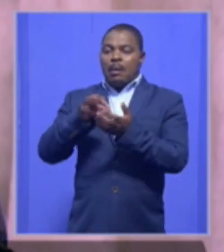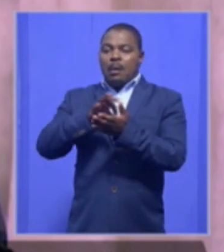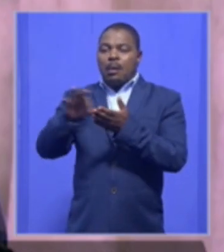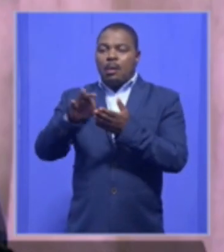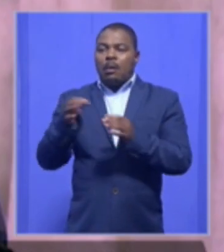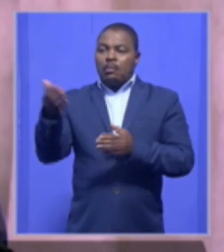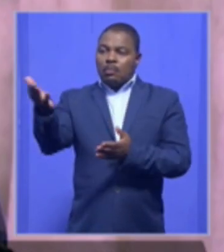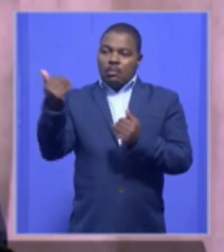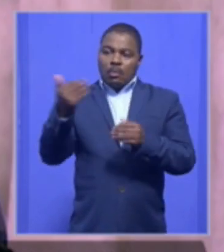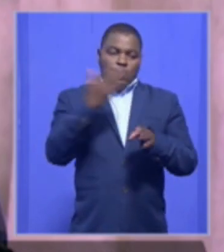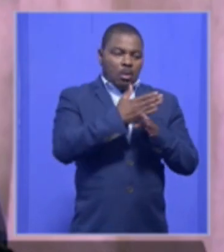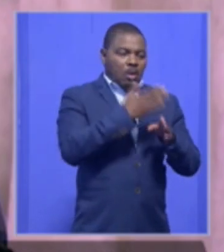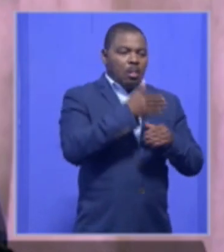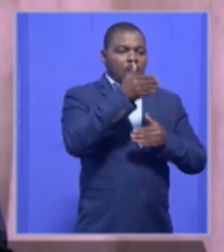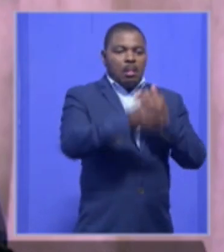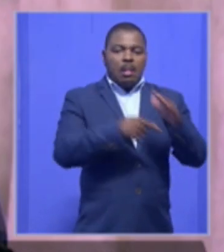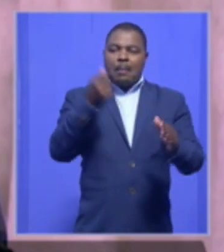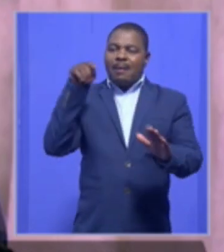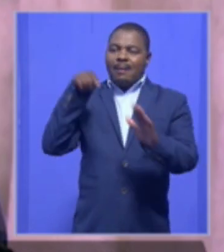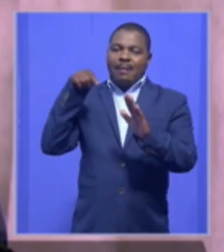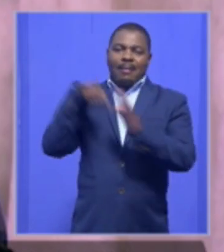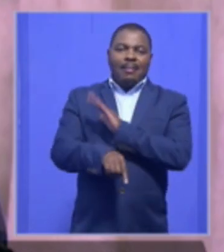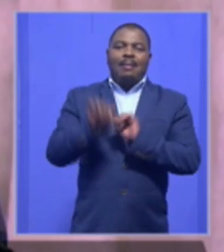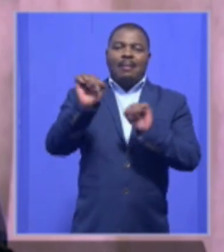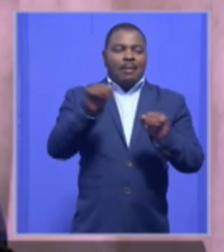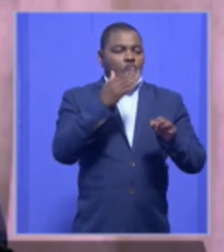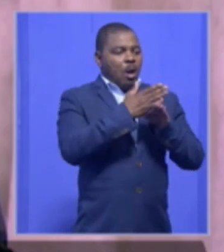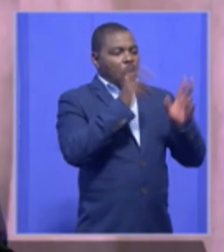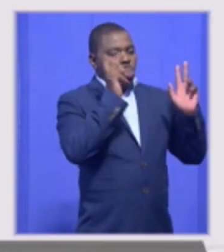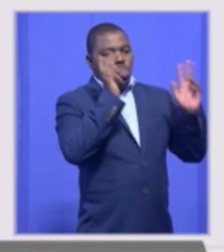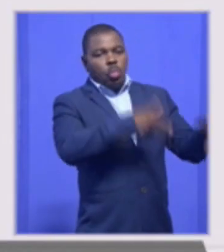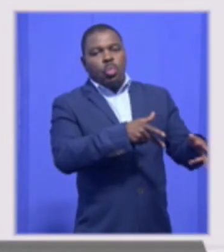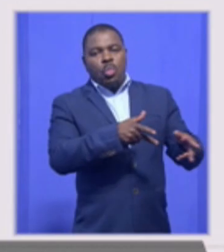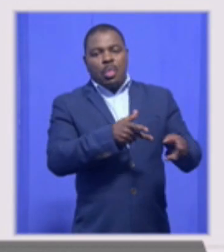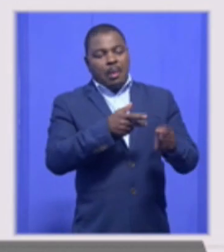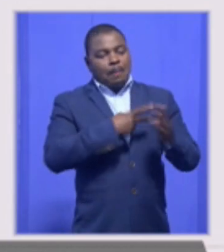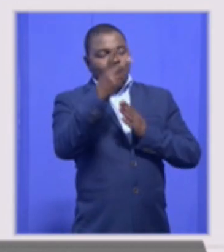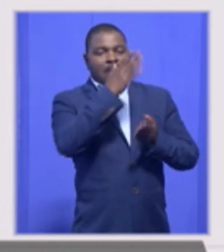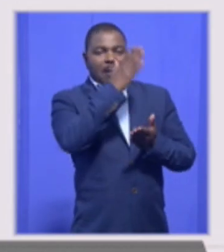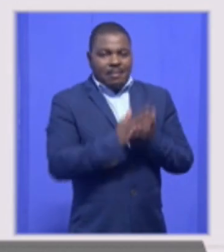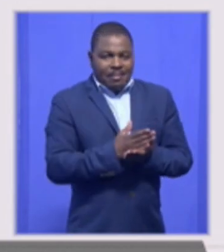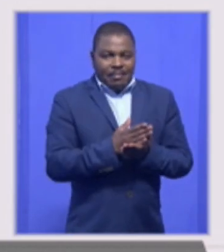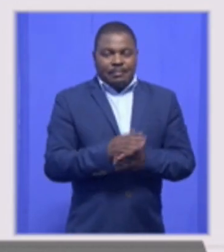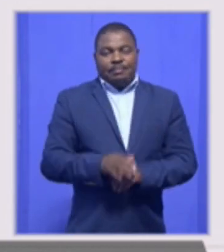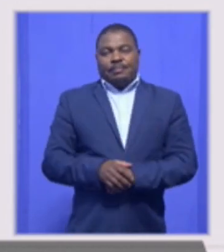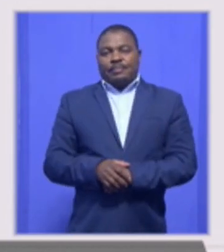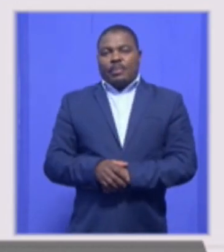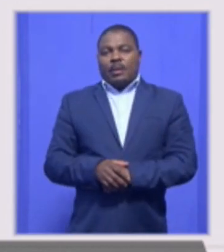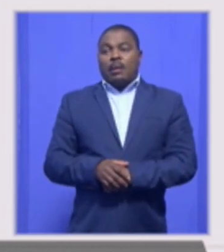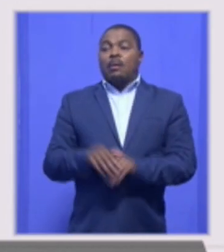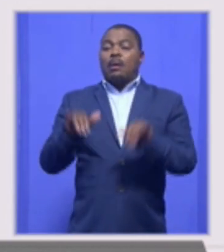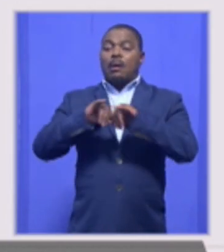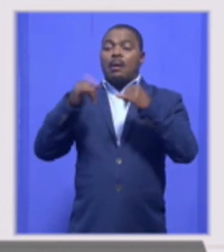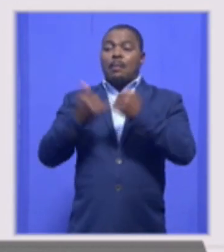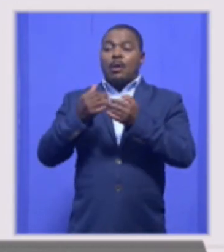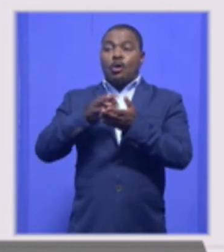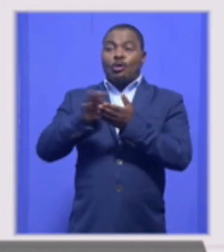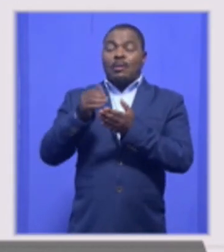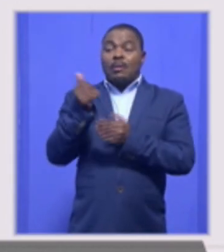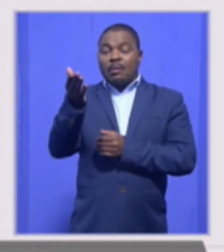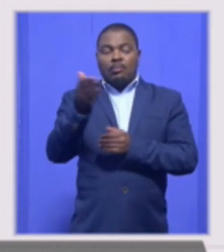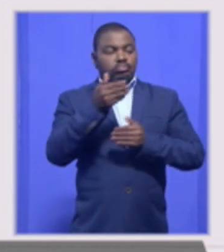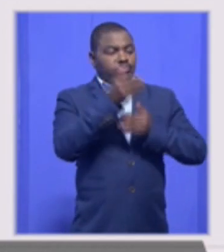insolvency, abandon sites, and are not able to conclude the project. Poor performance of contractors, where some